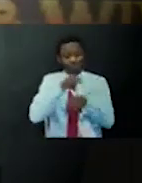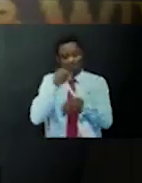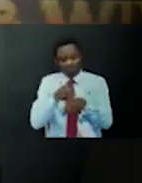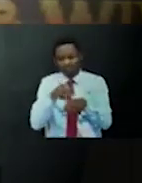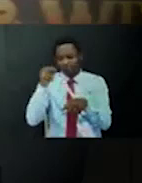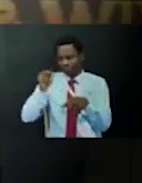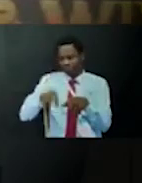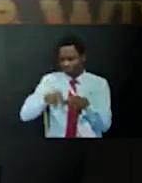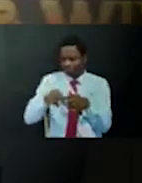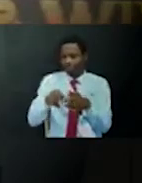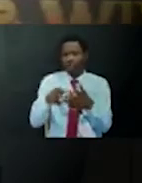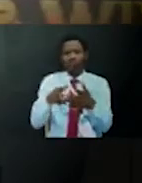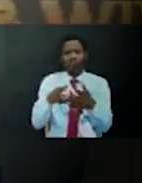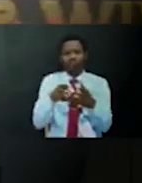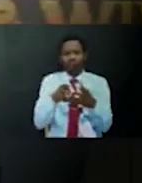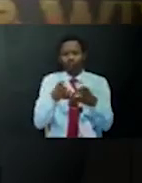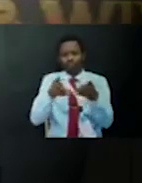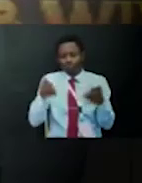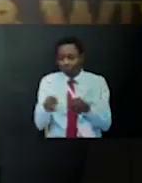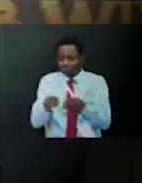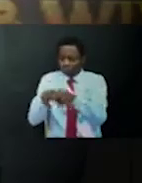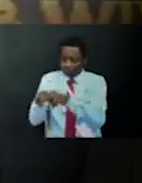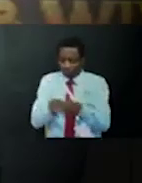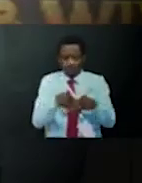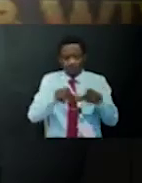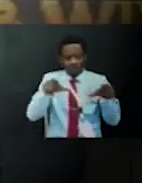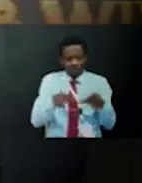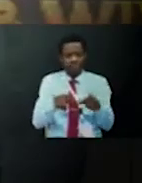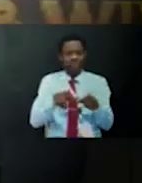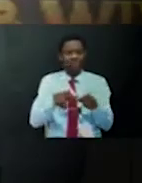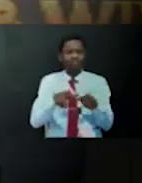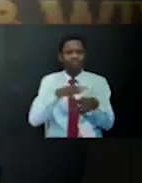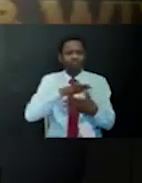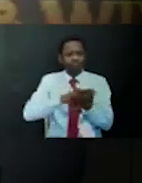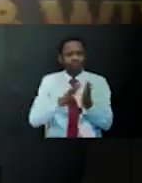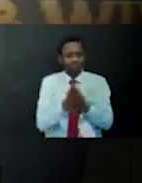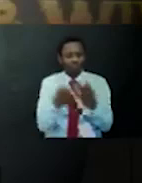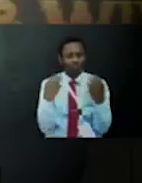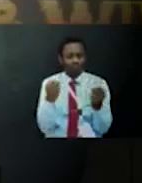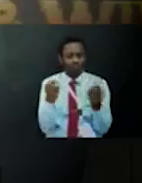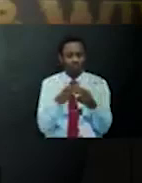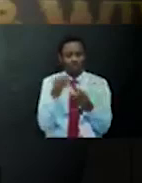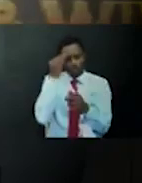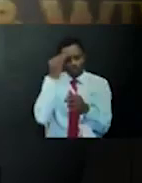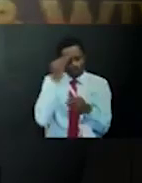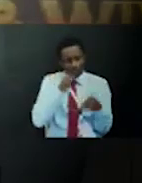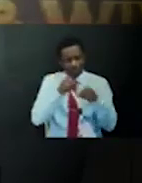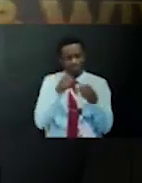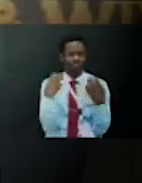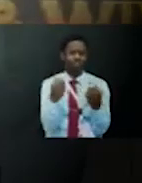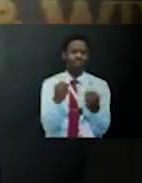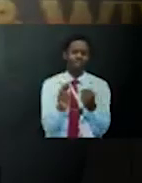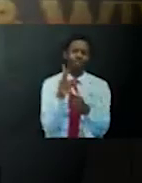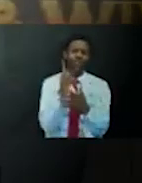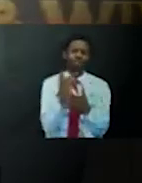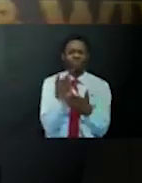tactical unit, in this respect, the local church, to keep the fighting strength up. We are not saying that we are